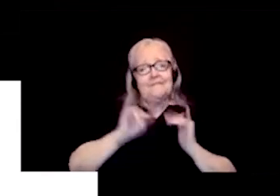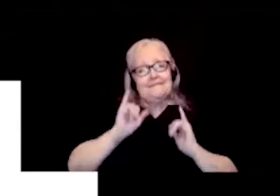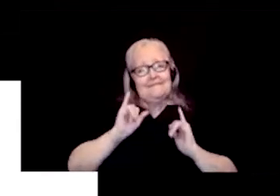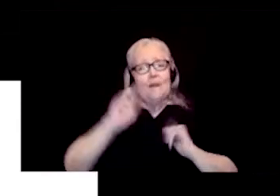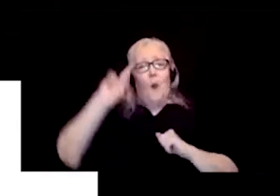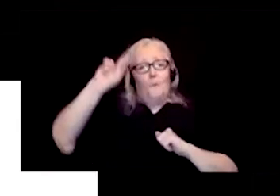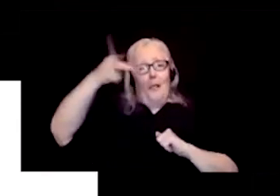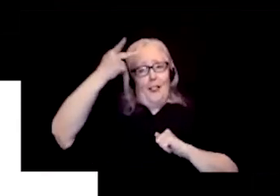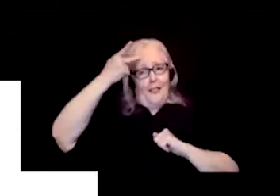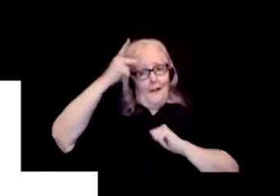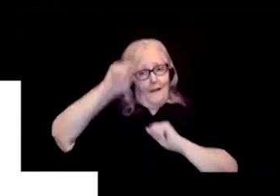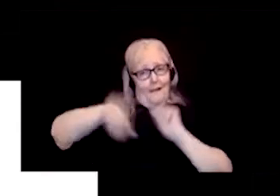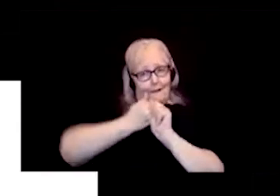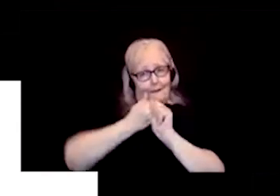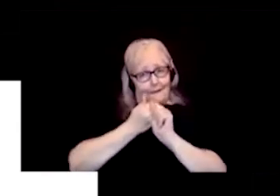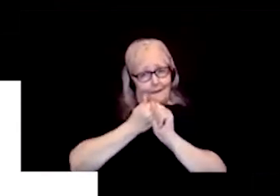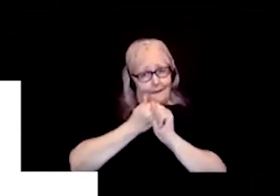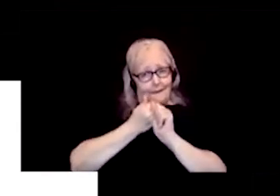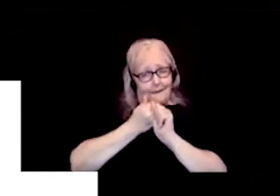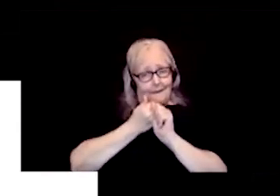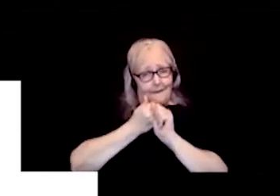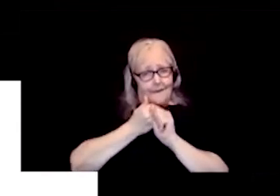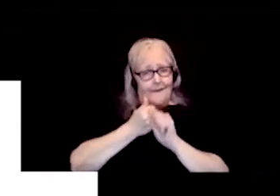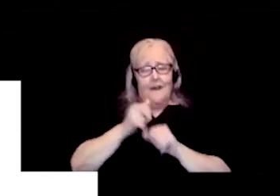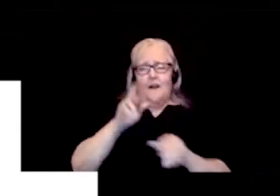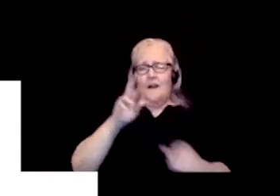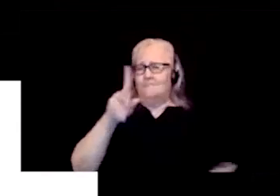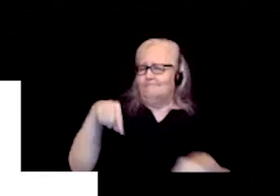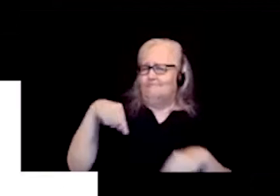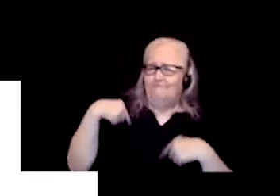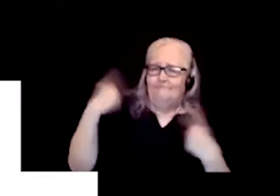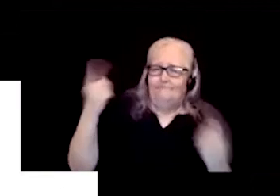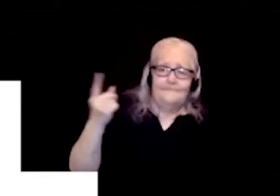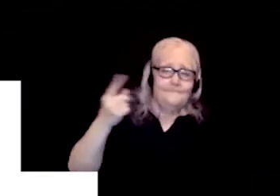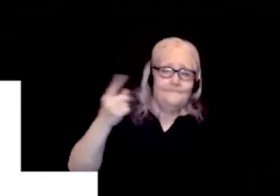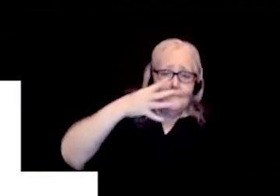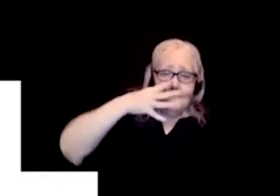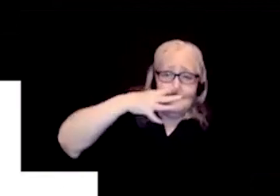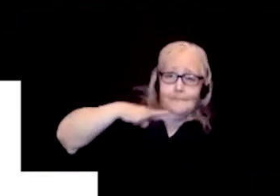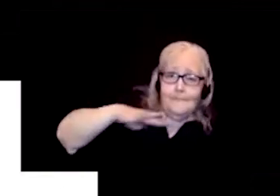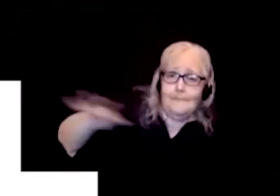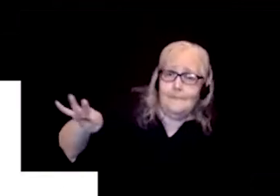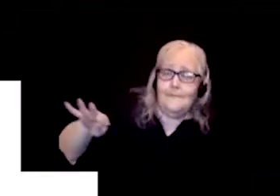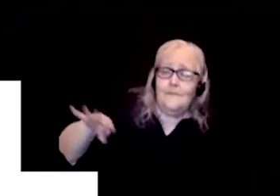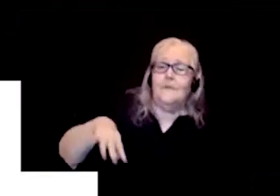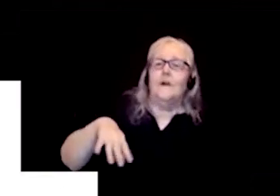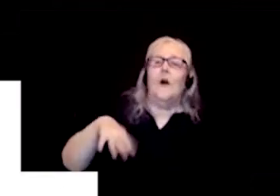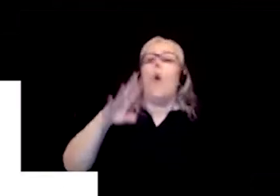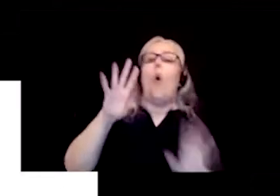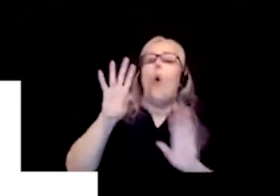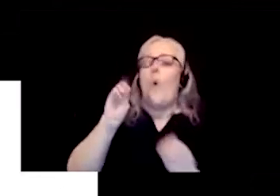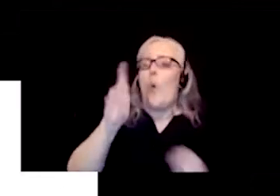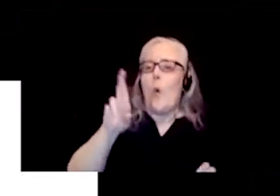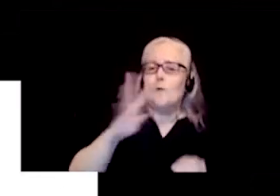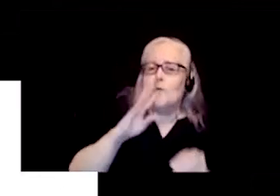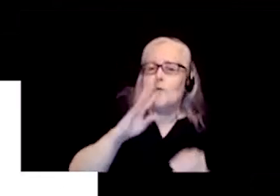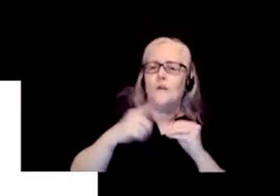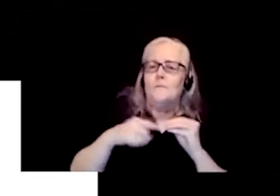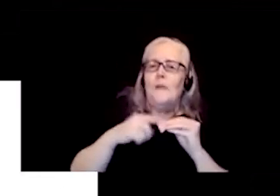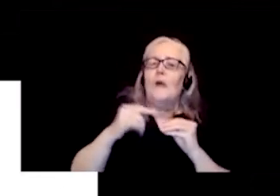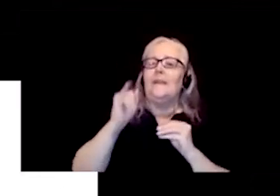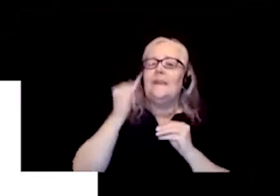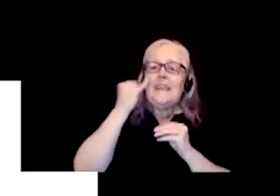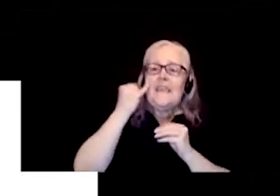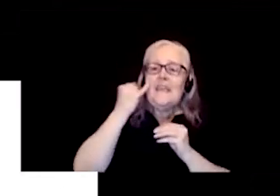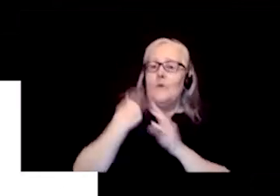have rarely been addressed unless their reduction and elimination served other purposes. So I